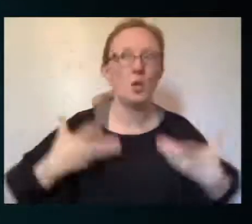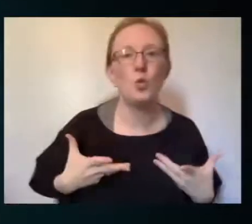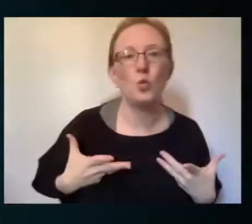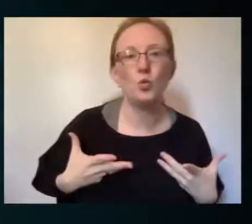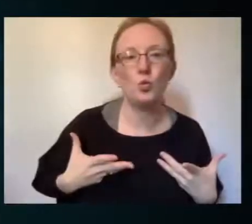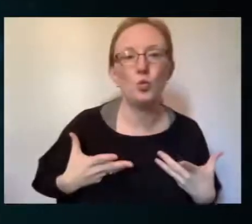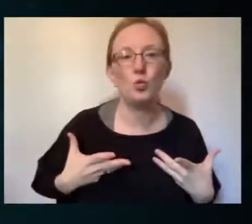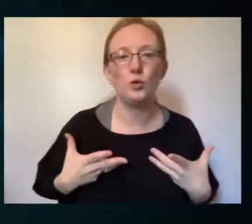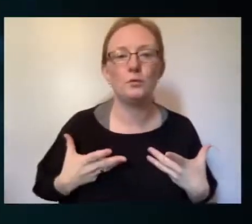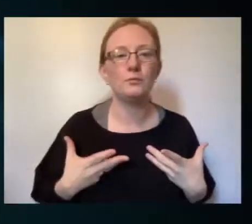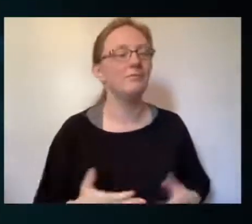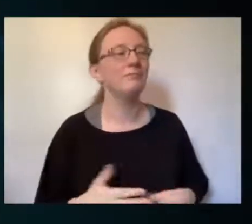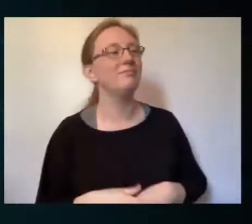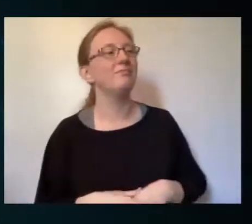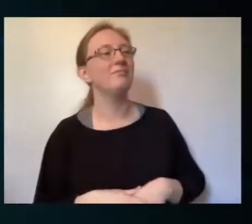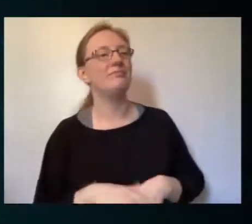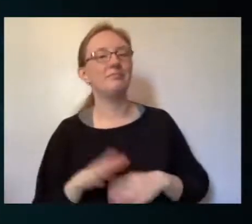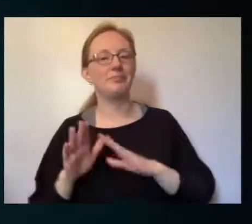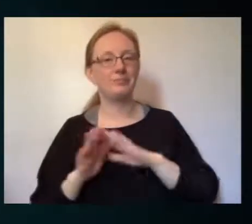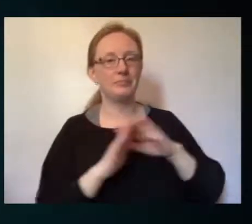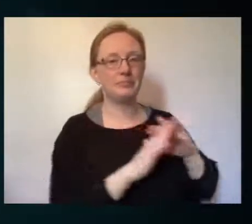Awesome. Thank you, Veena.